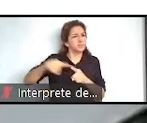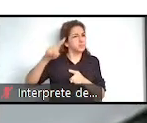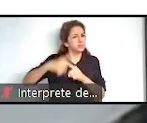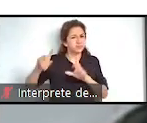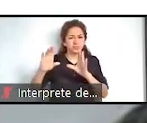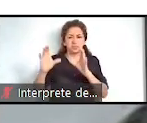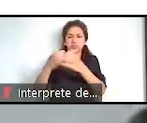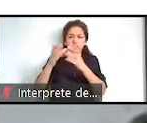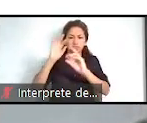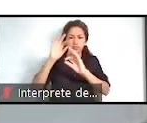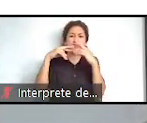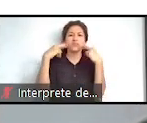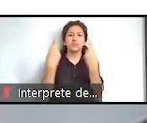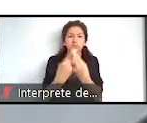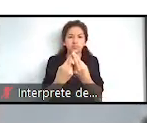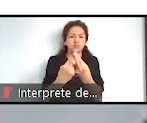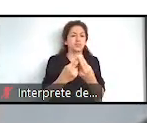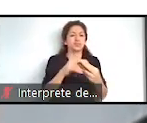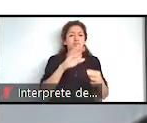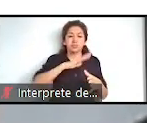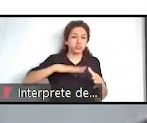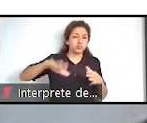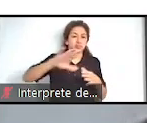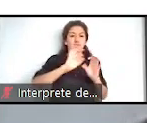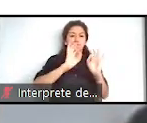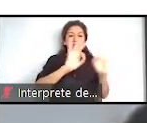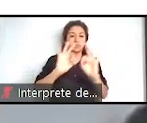on different spaces and fora